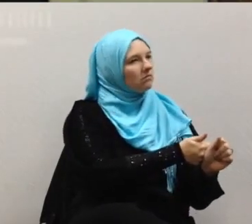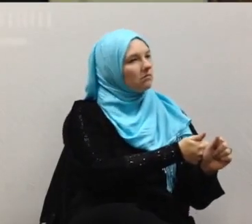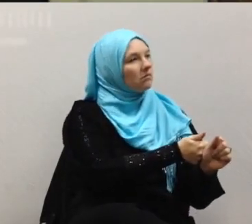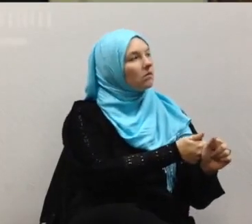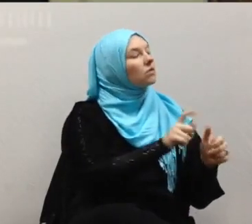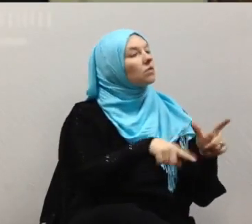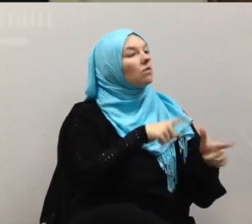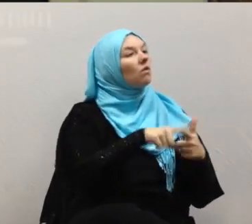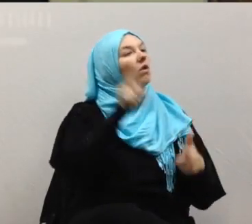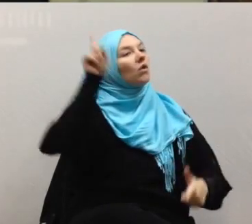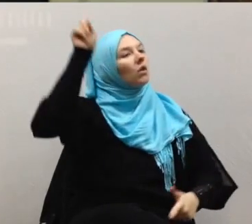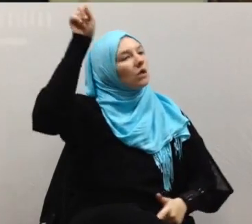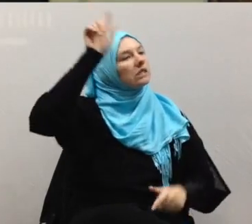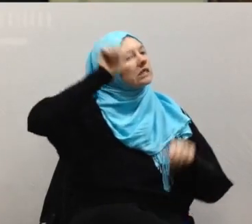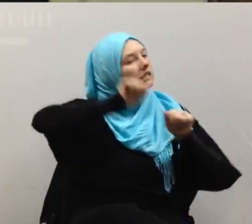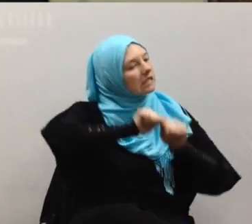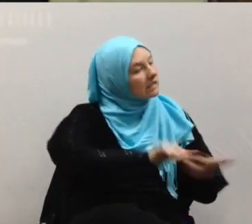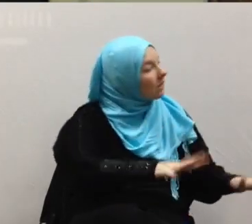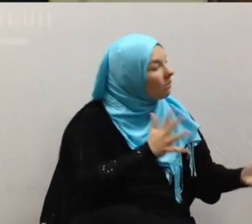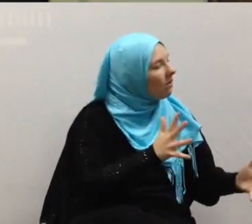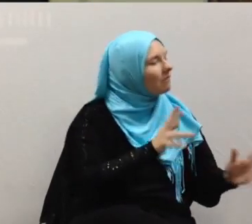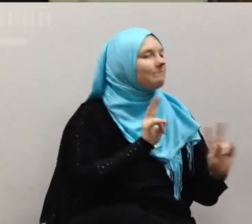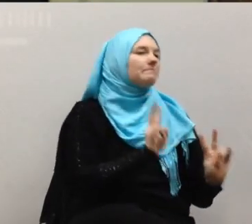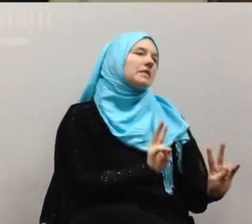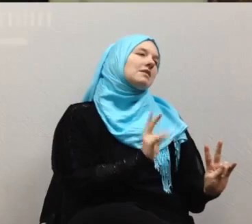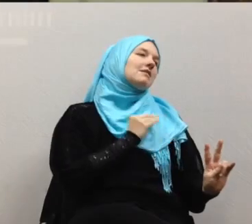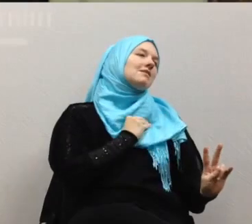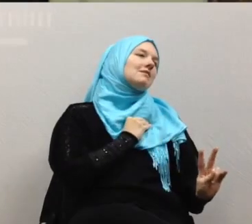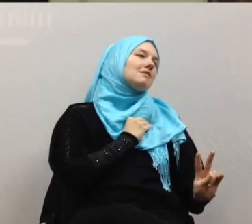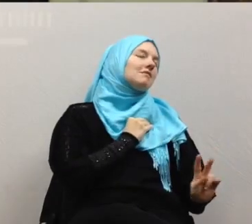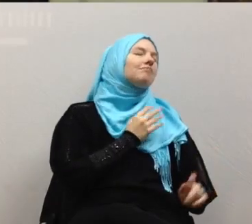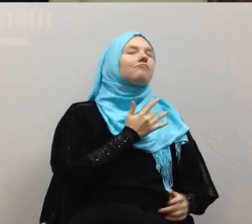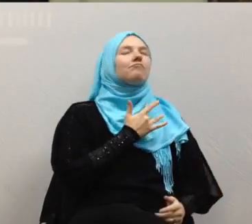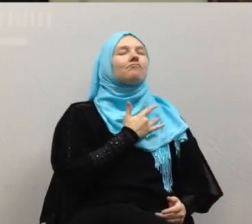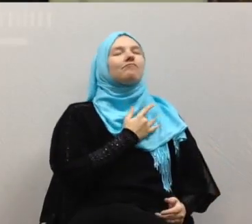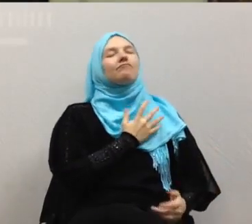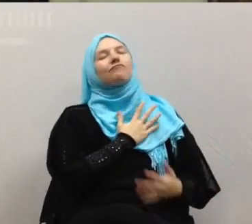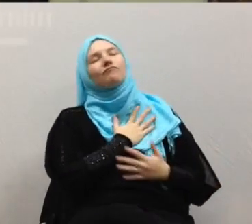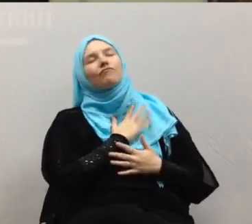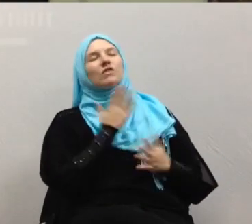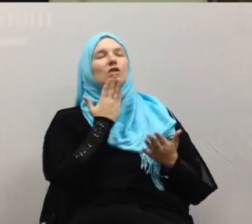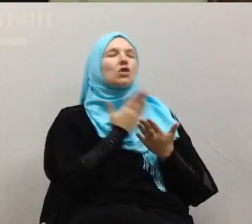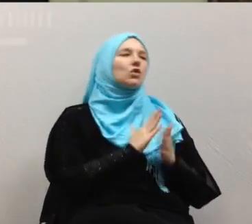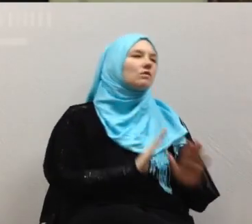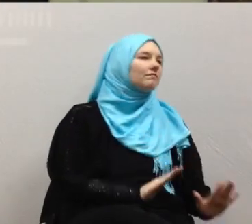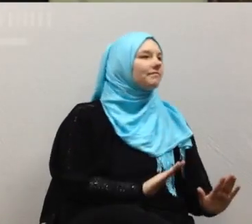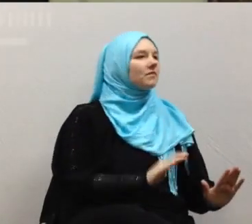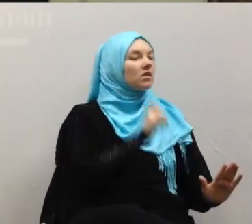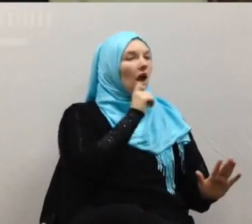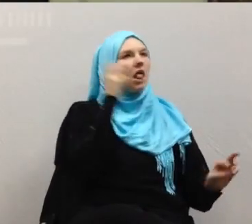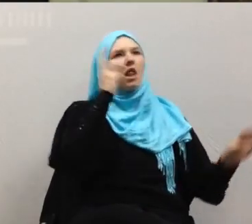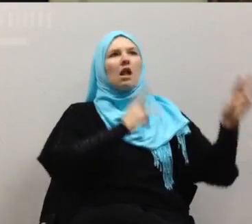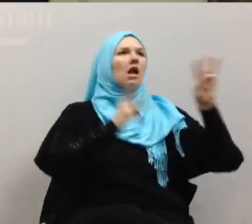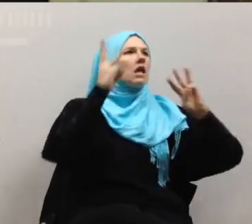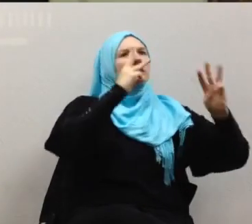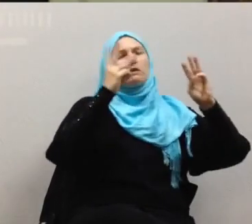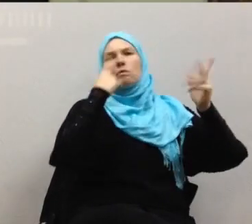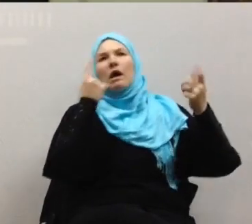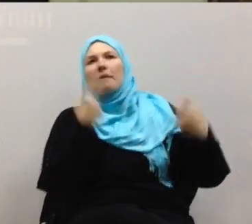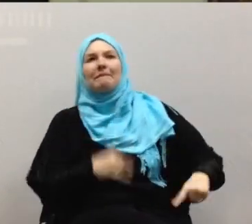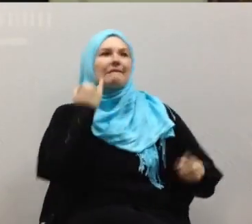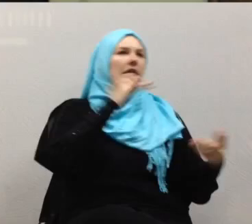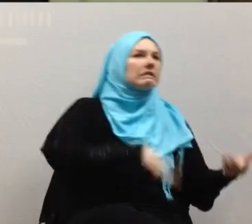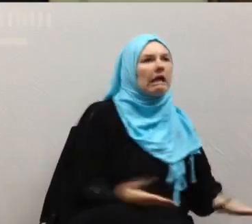them and rewarded them with an imminent conquest. See, when your heart